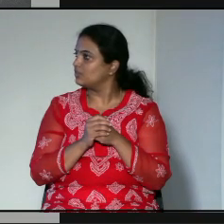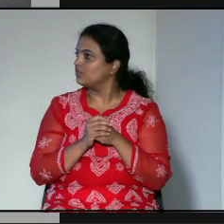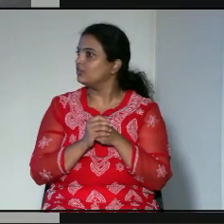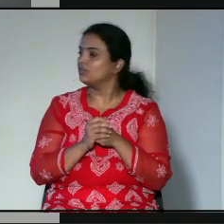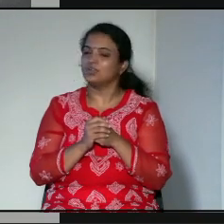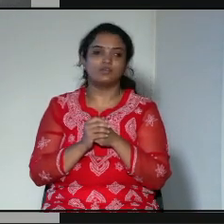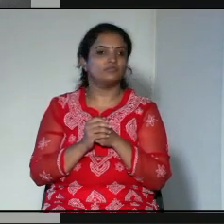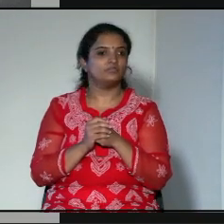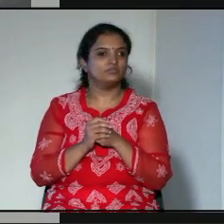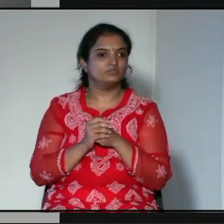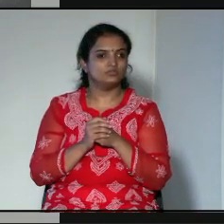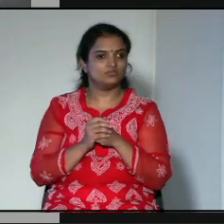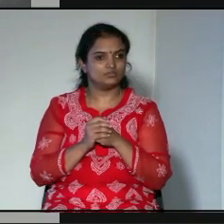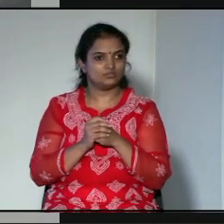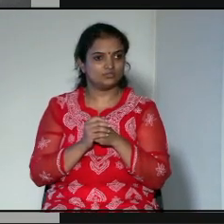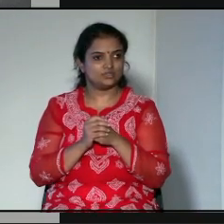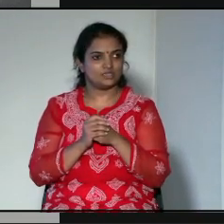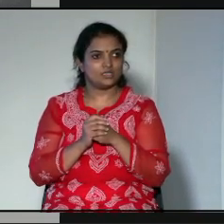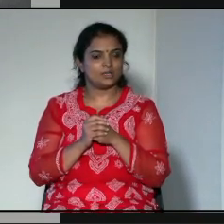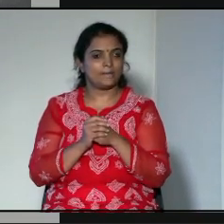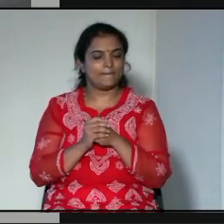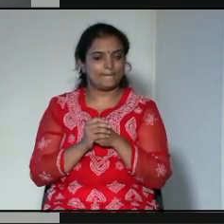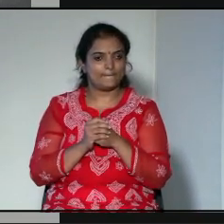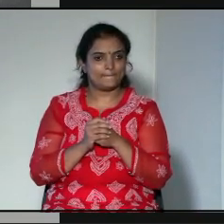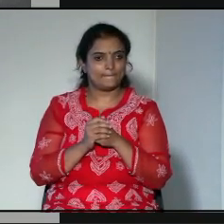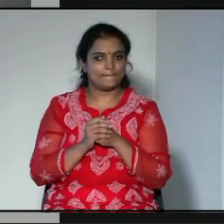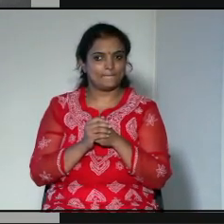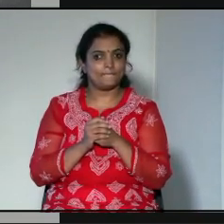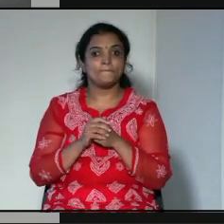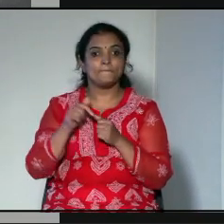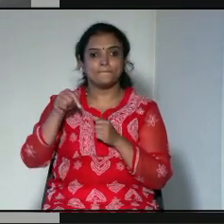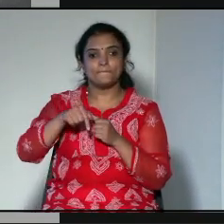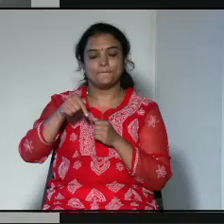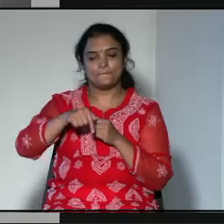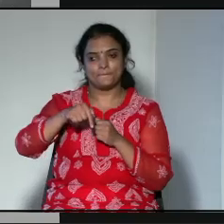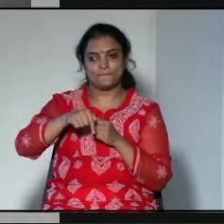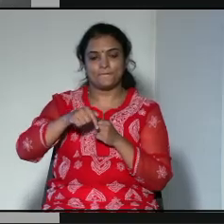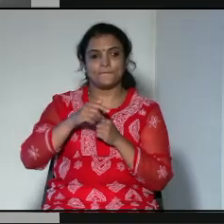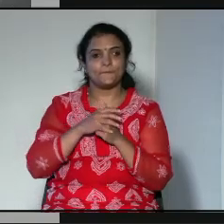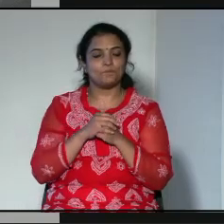Okay, let me keep it. Okay. Yeah. Now,